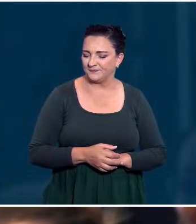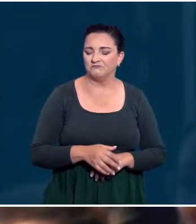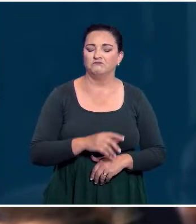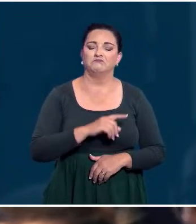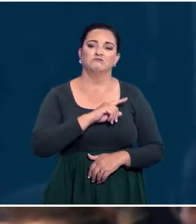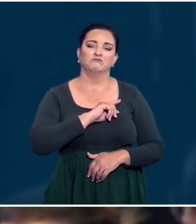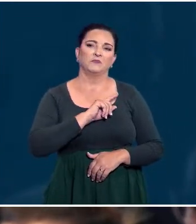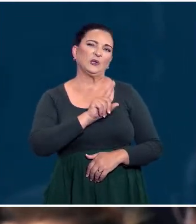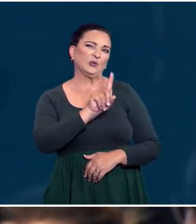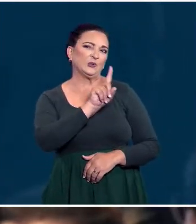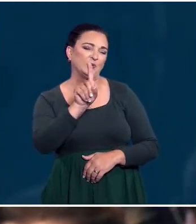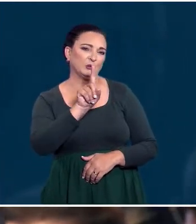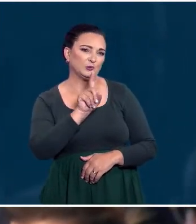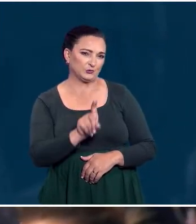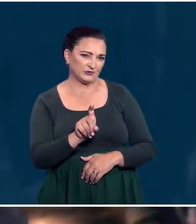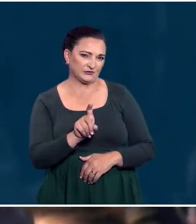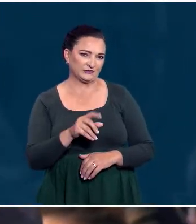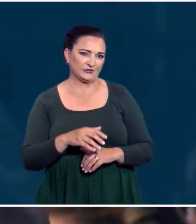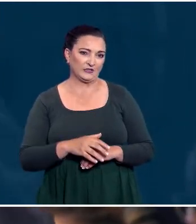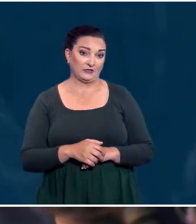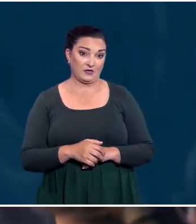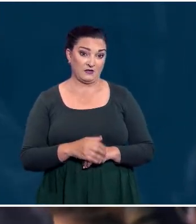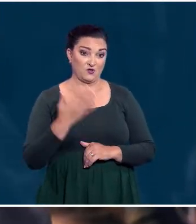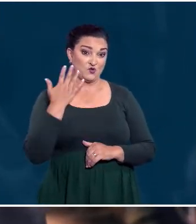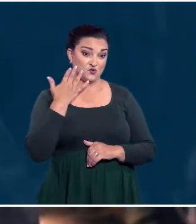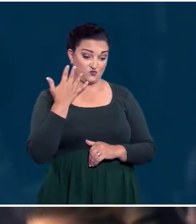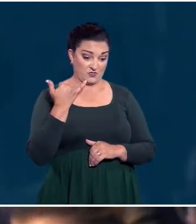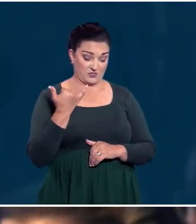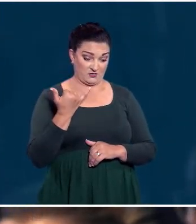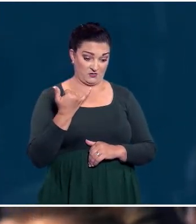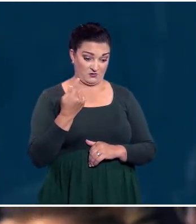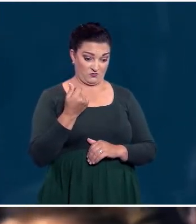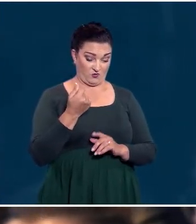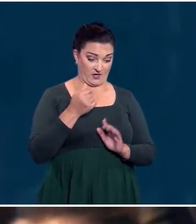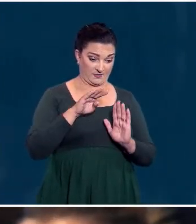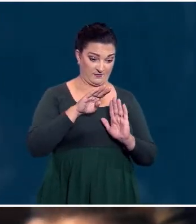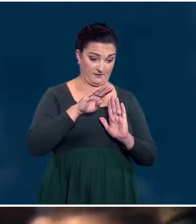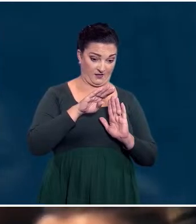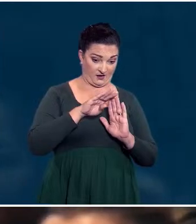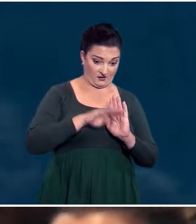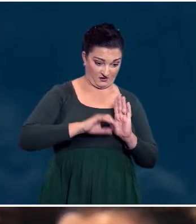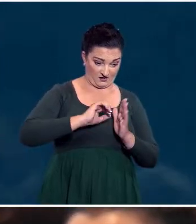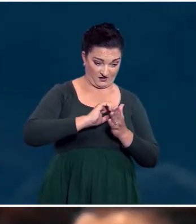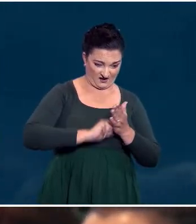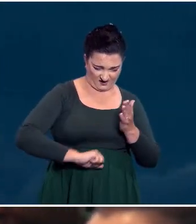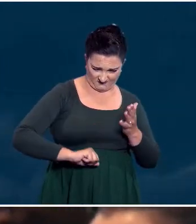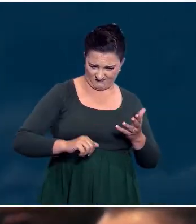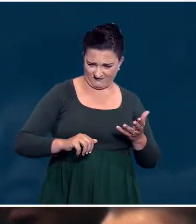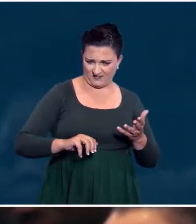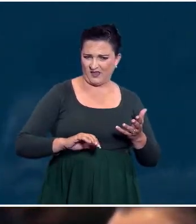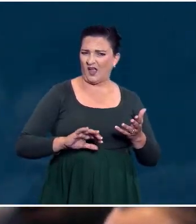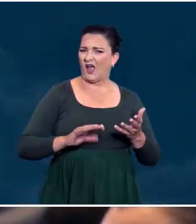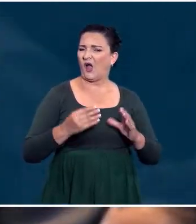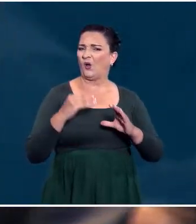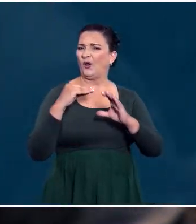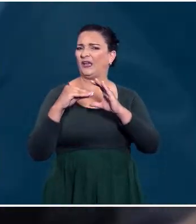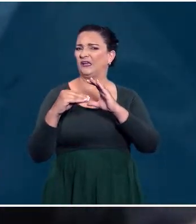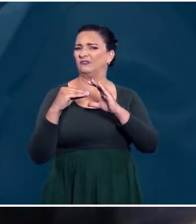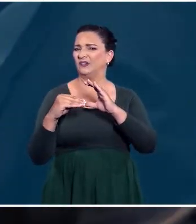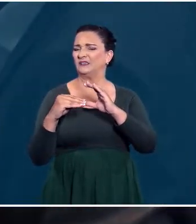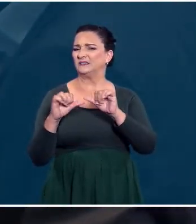how will the rate cut, most probably next month, help with keeping the inflation rate at